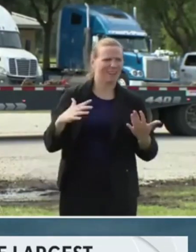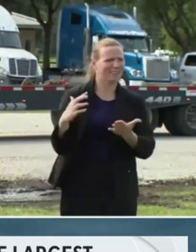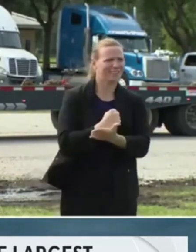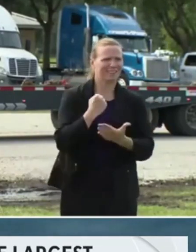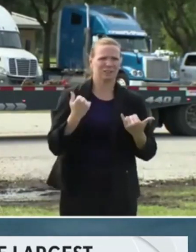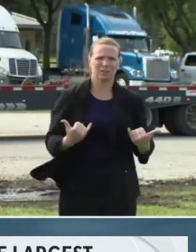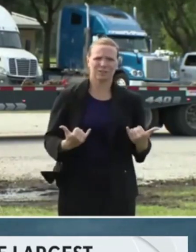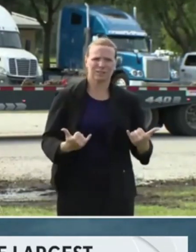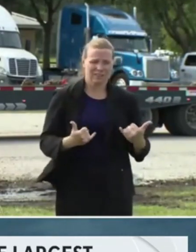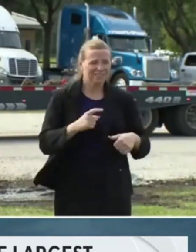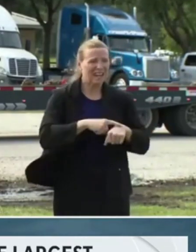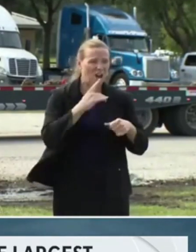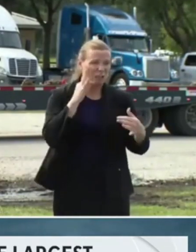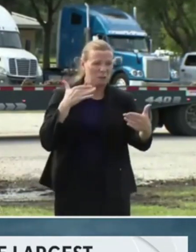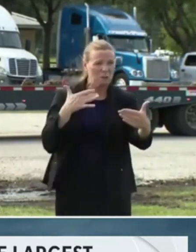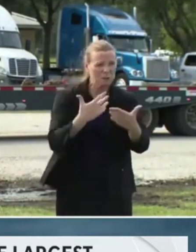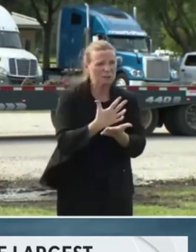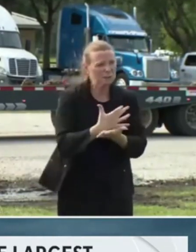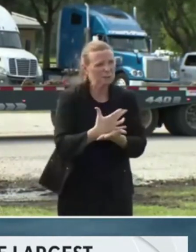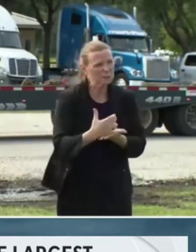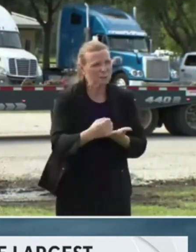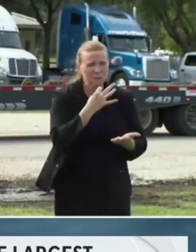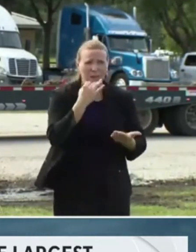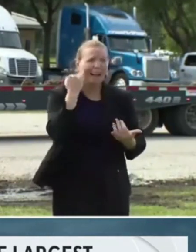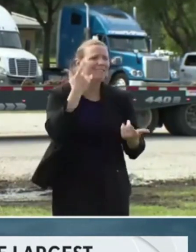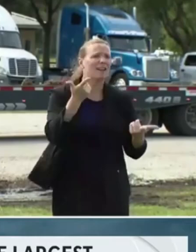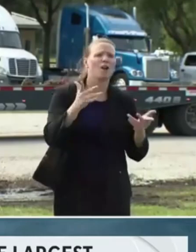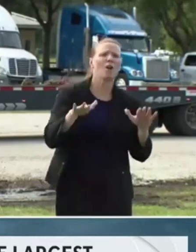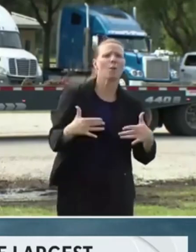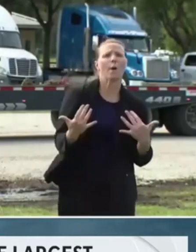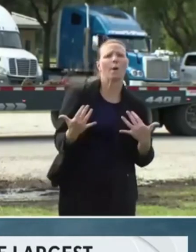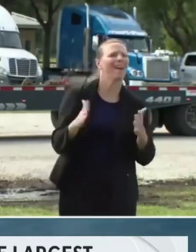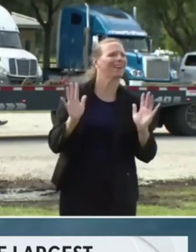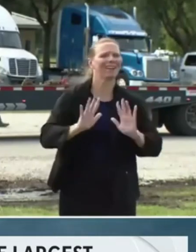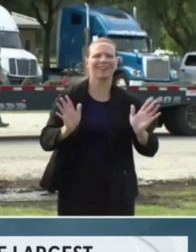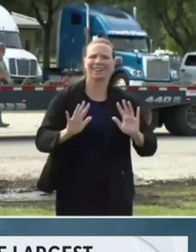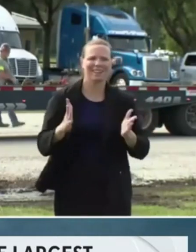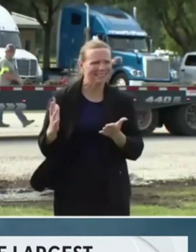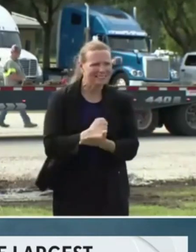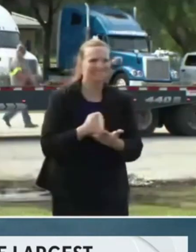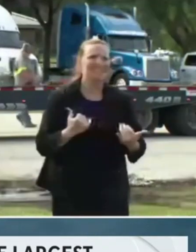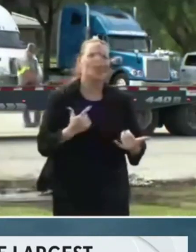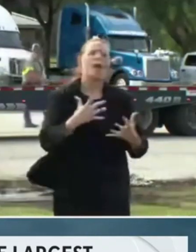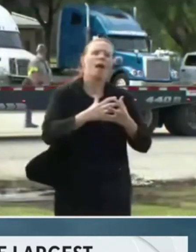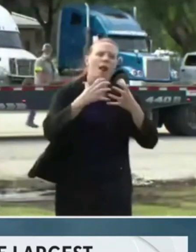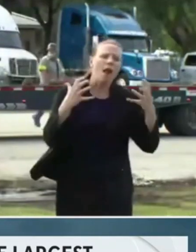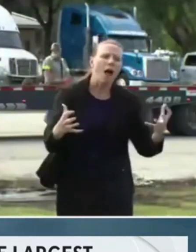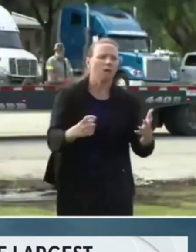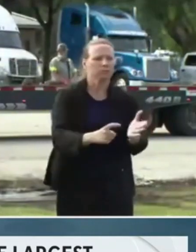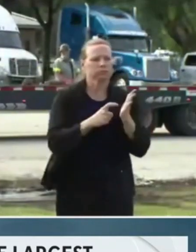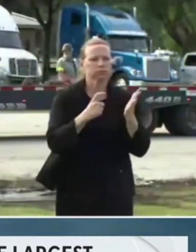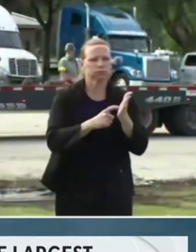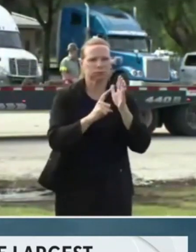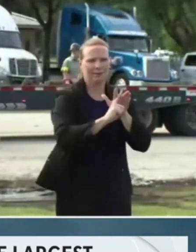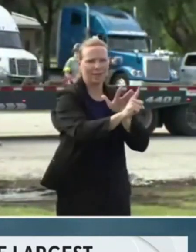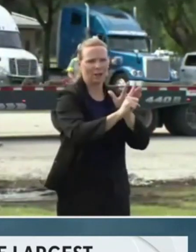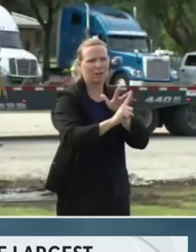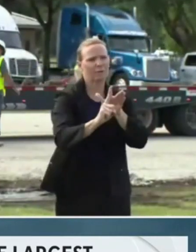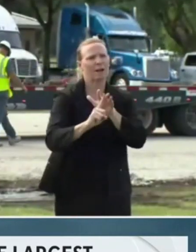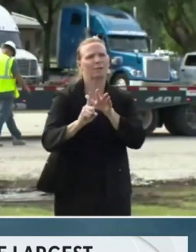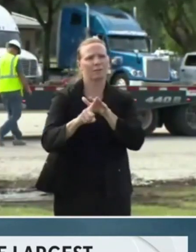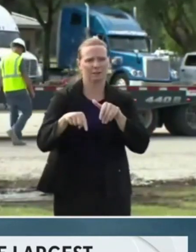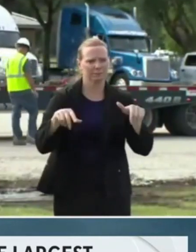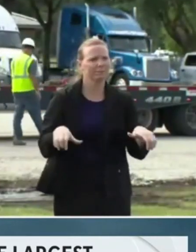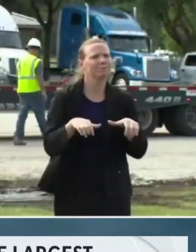out very shortly if you wait any longer. Of course, there's a lot of mandatory evacs that have been done. We have done